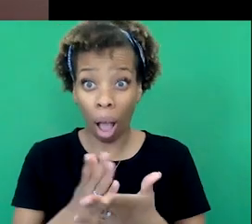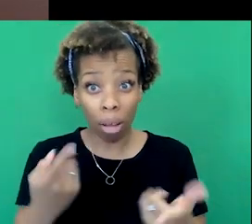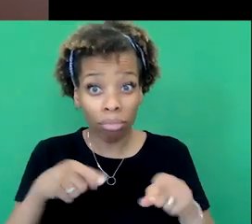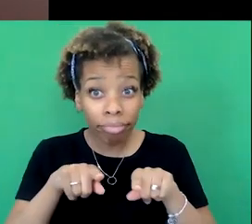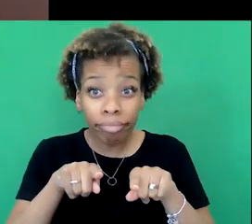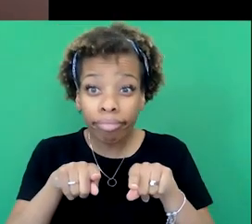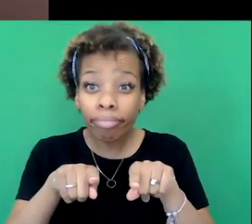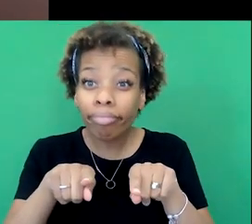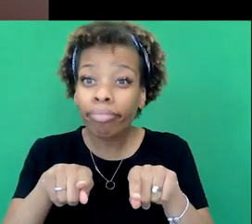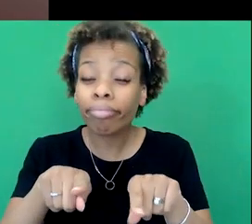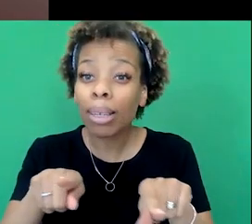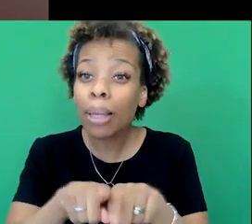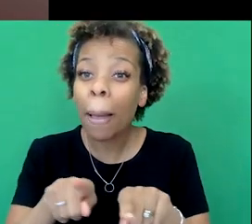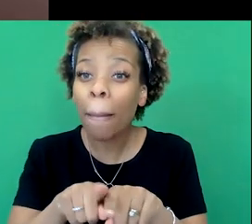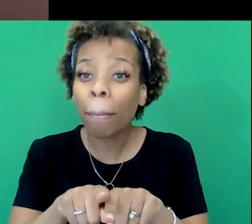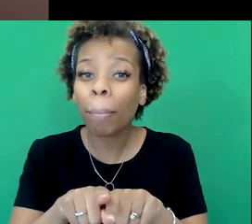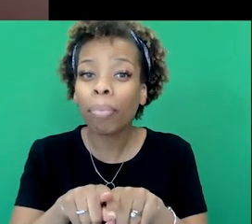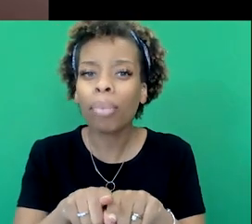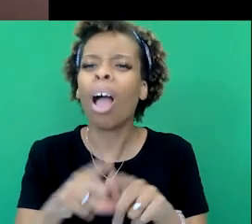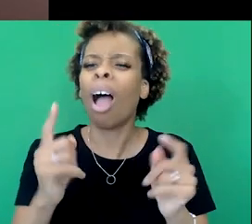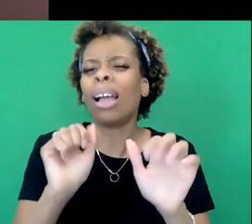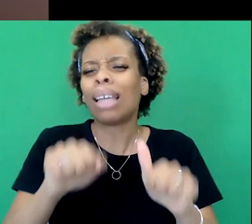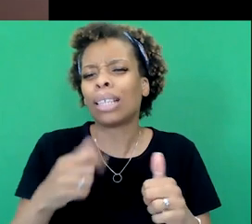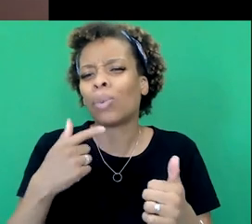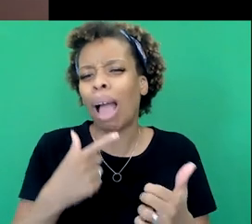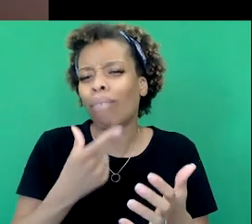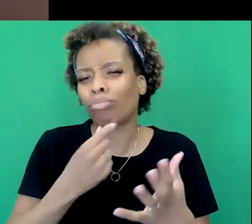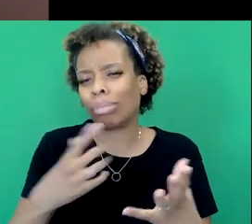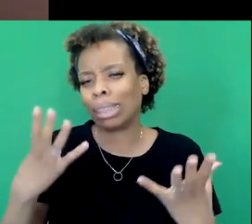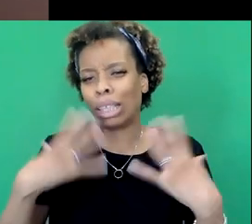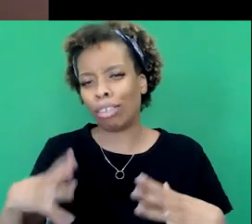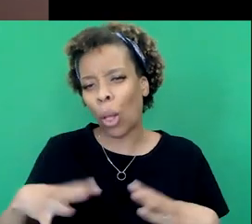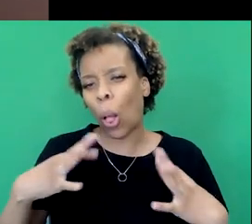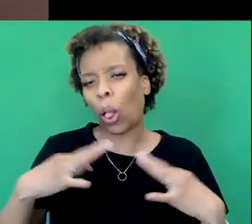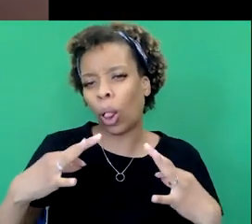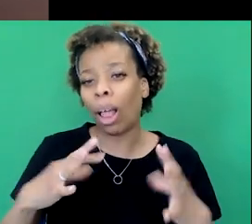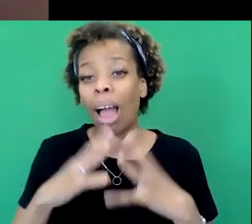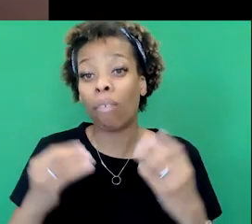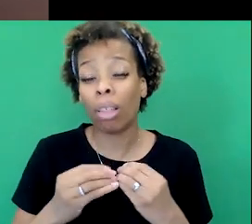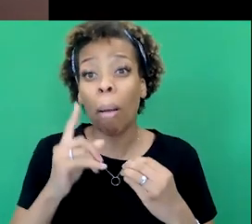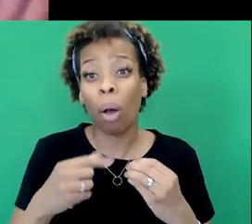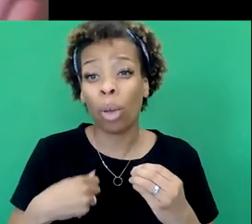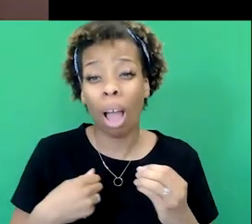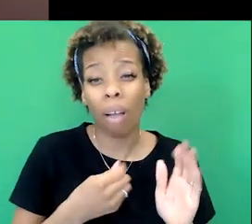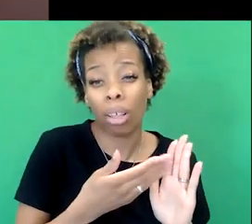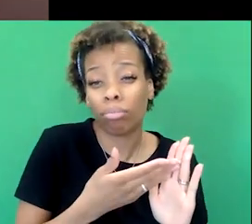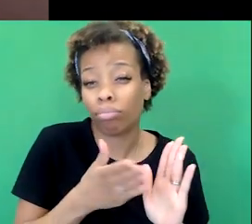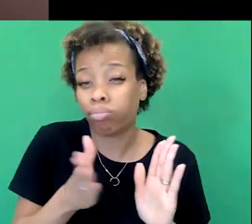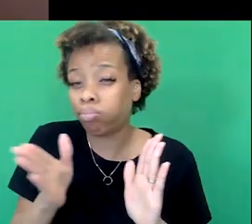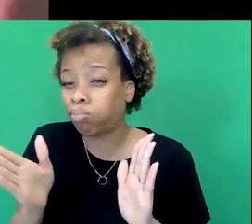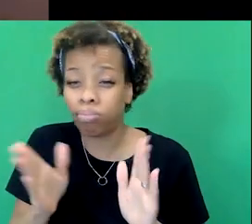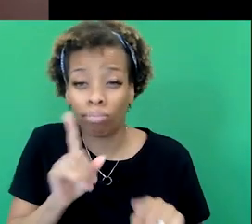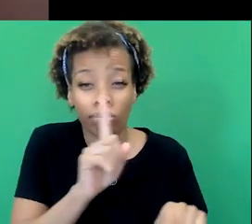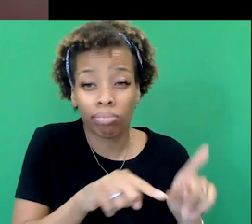parallel. So it's sort of, so we did have pretty frocks, but then we also had the complete plethora, you know, the